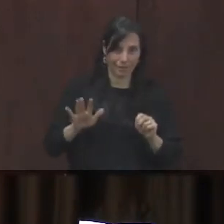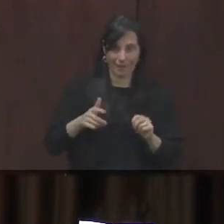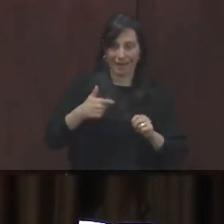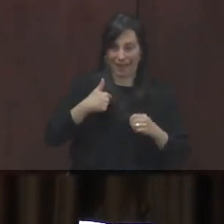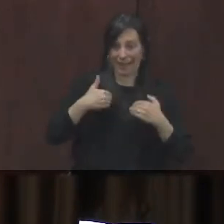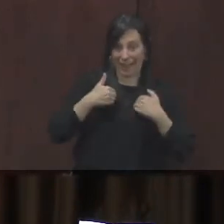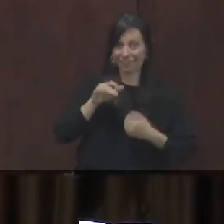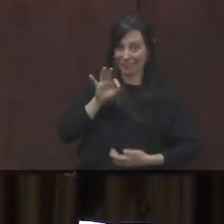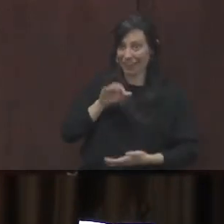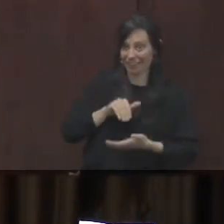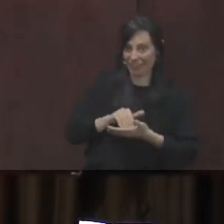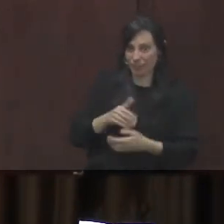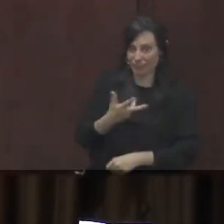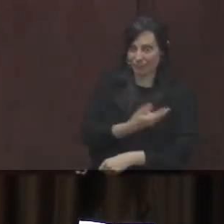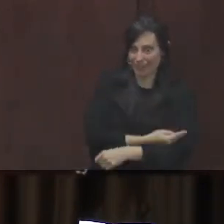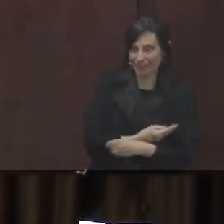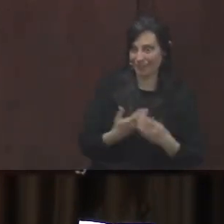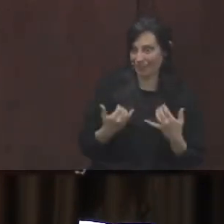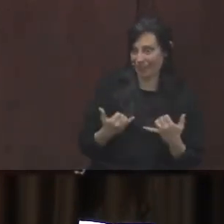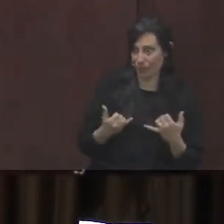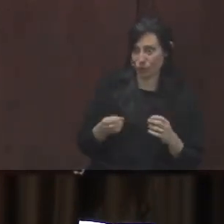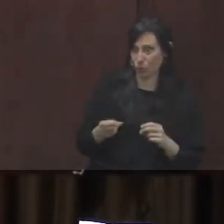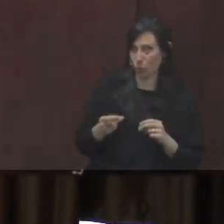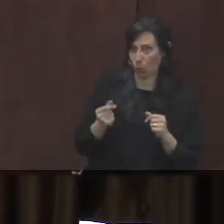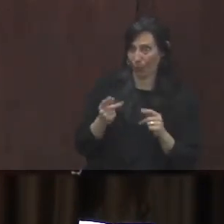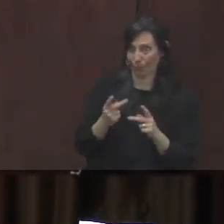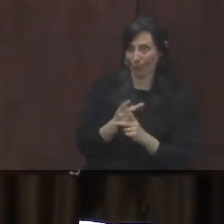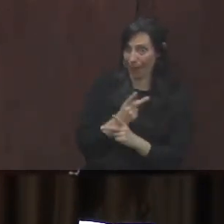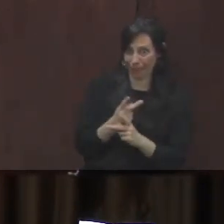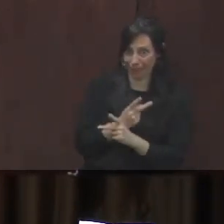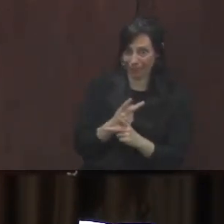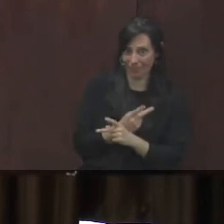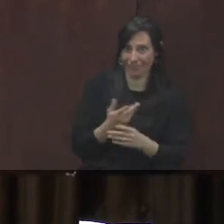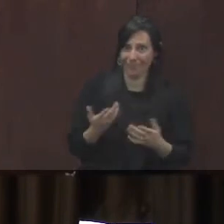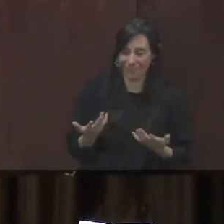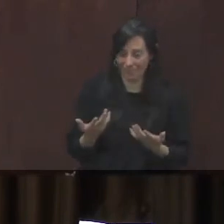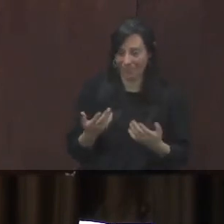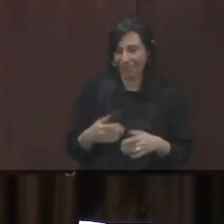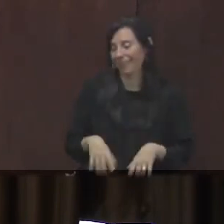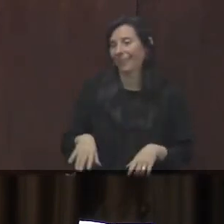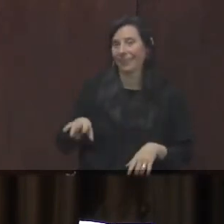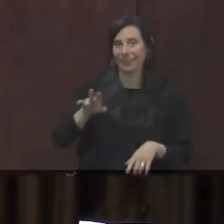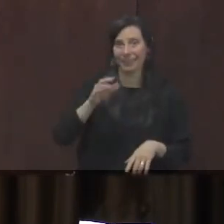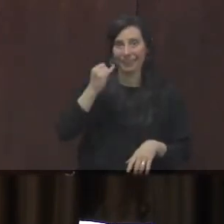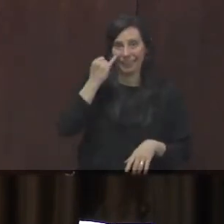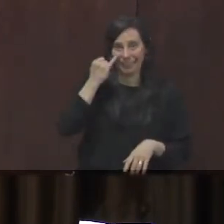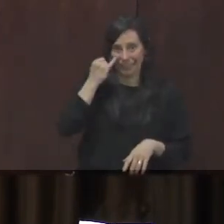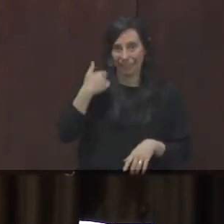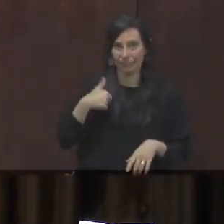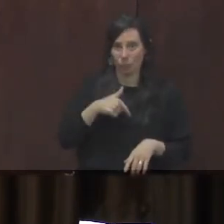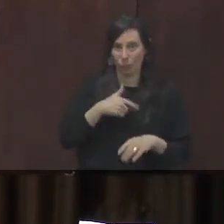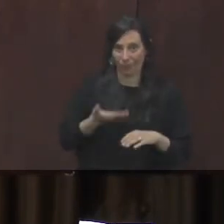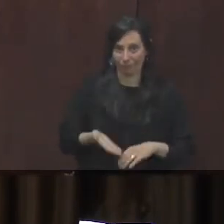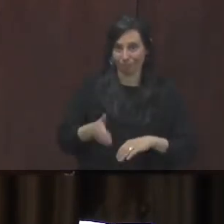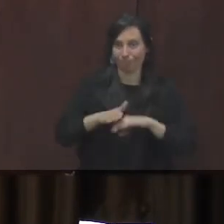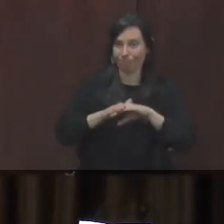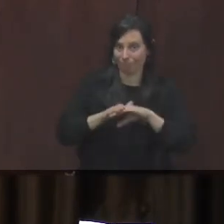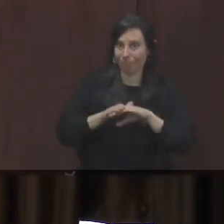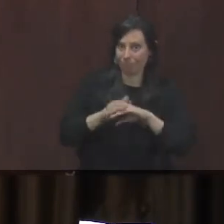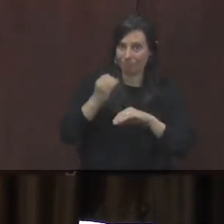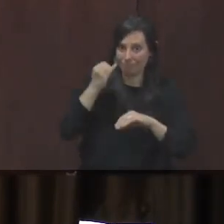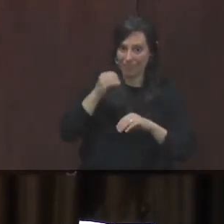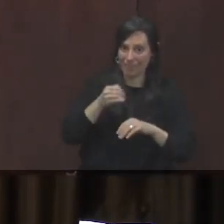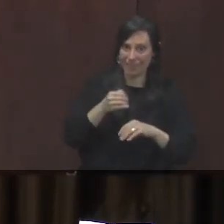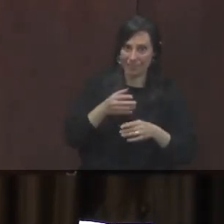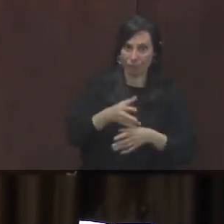9,000 doses right now. So if you do just quick back of the napkin math, if we get a 75% uptake rate, we should have enough to cover